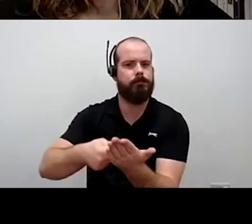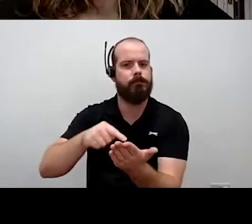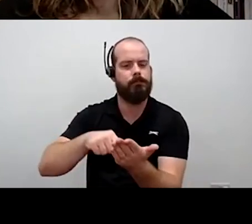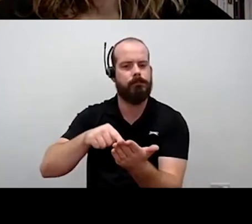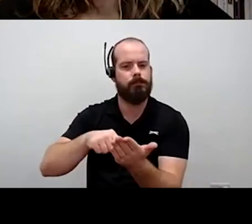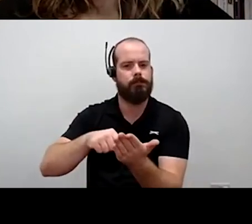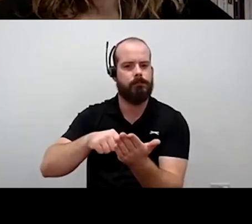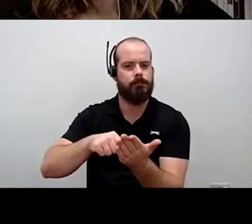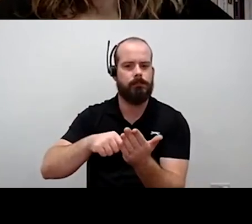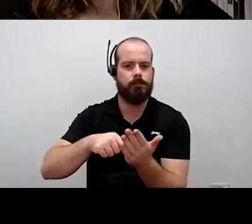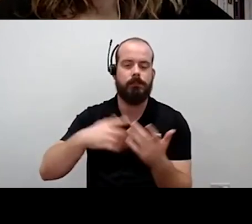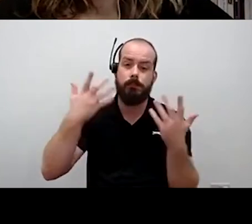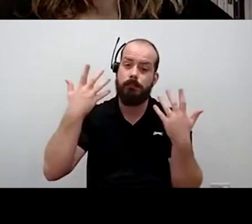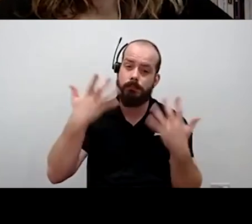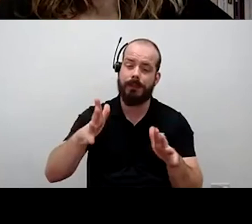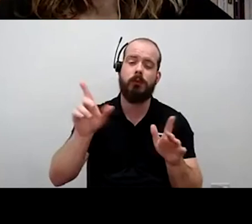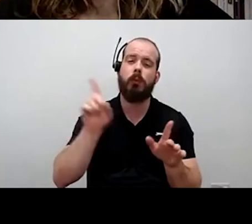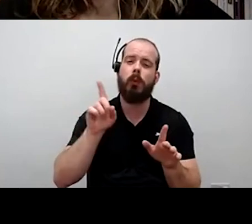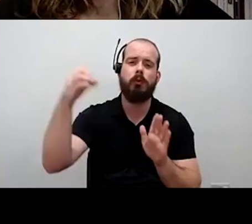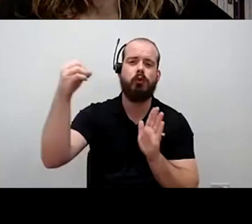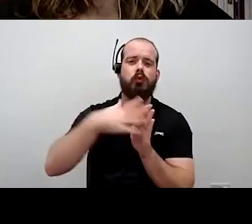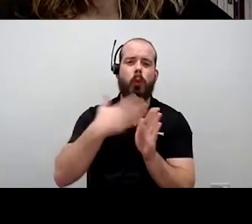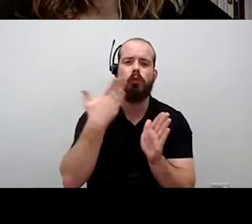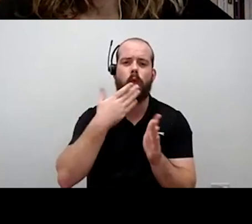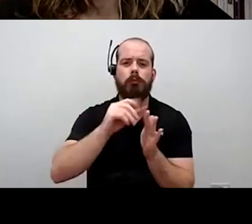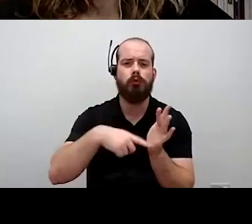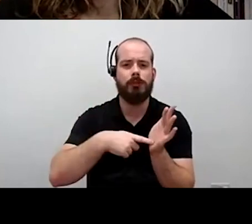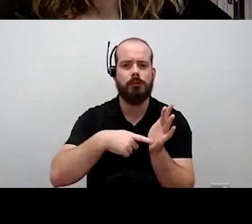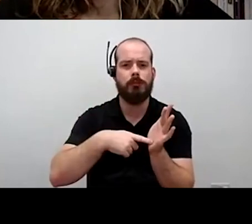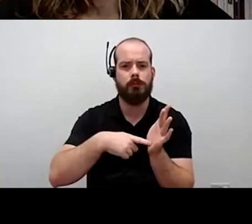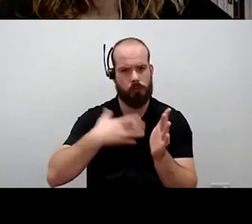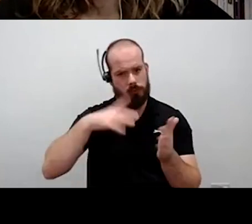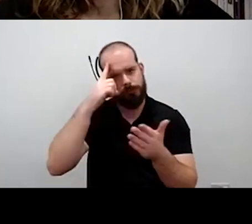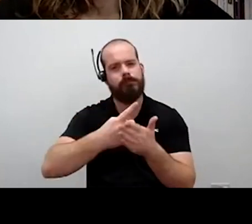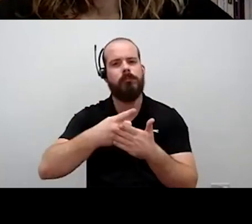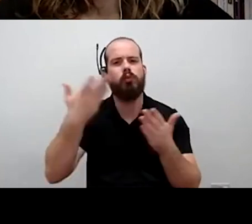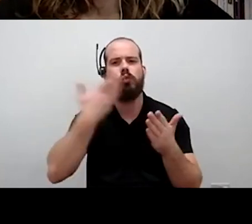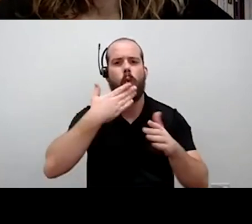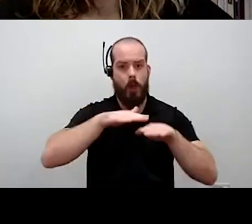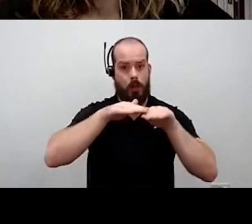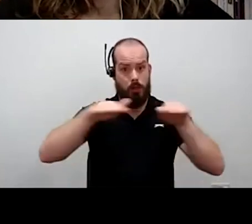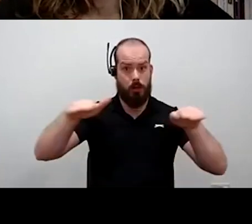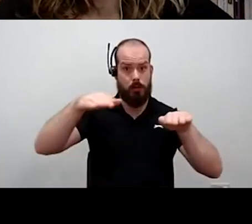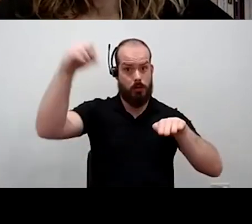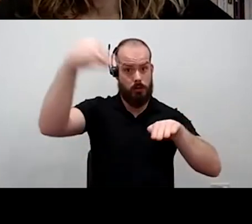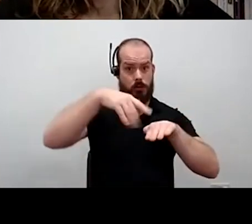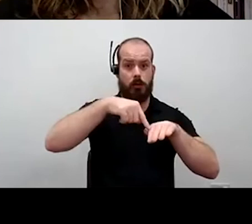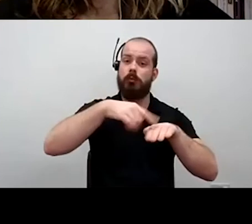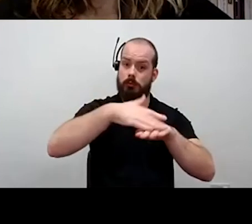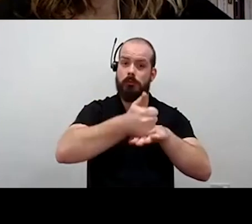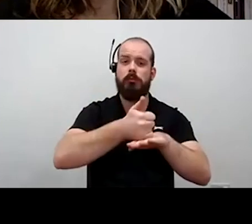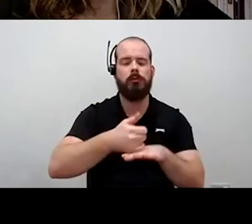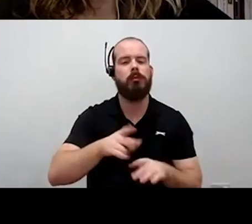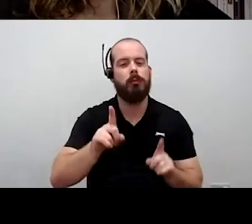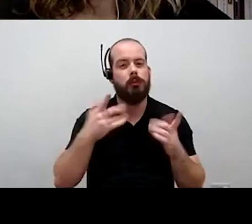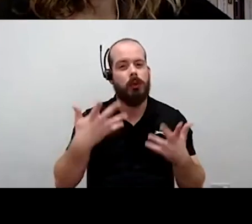where you put solar panels on the roof of schools, right? But for us to do that now, we have to get plan permission, right? So every school, watch this now, this is fun. You get